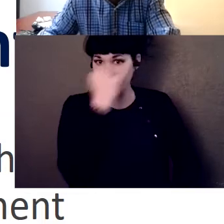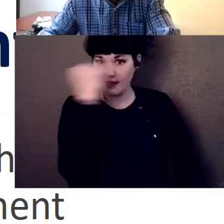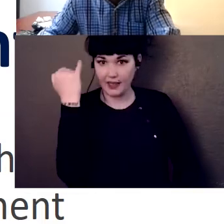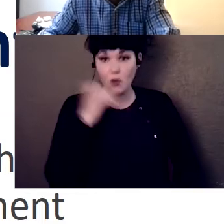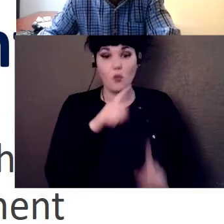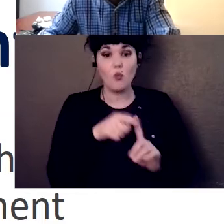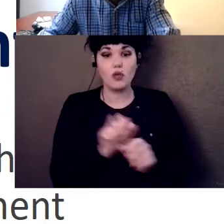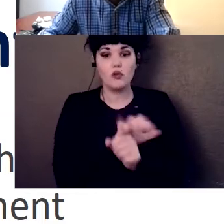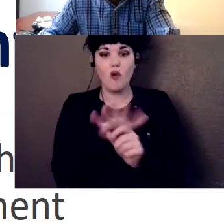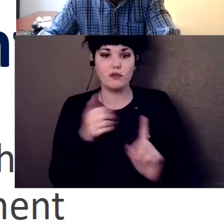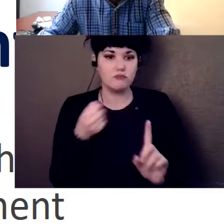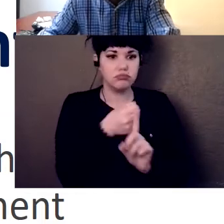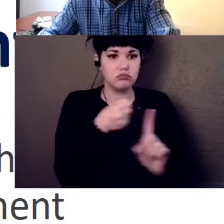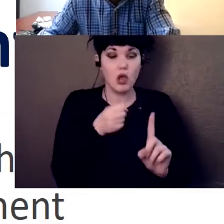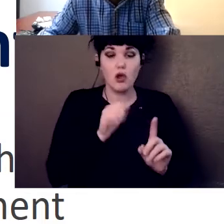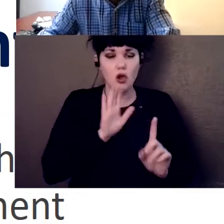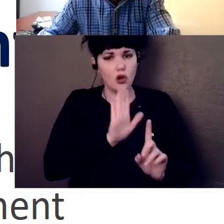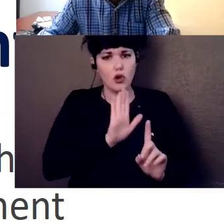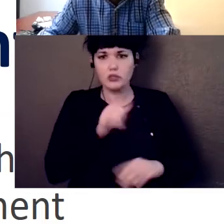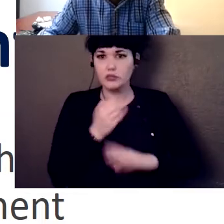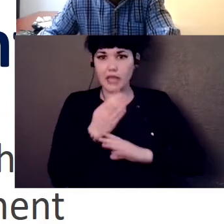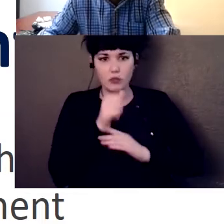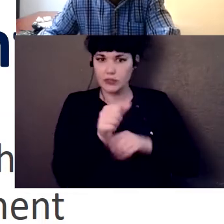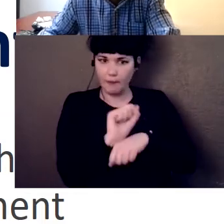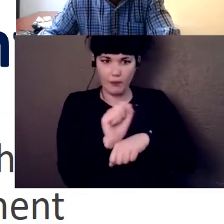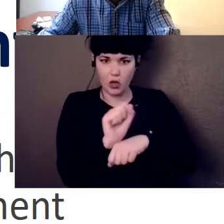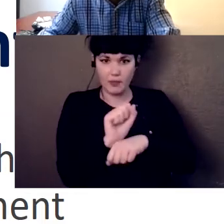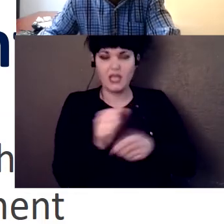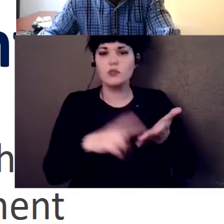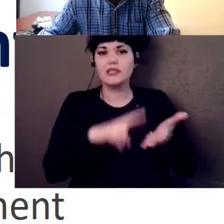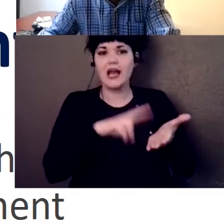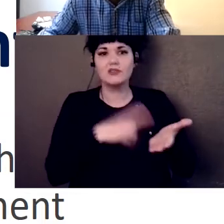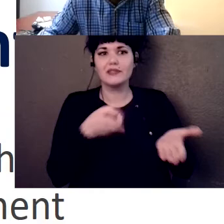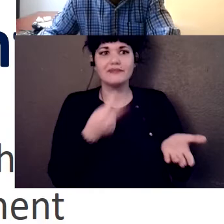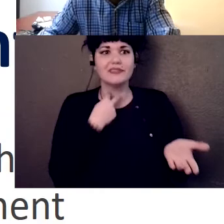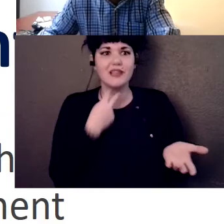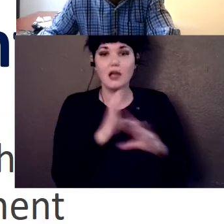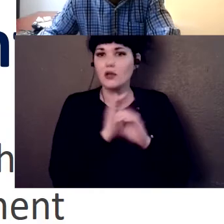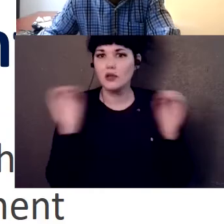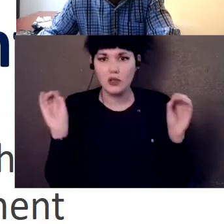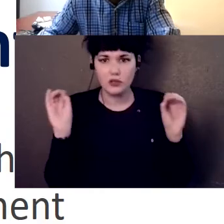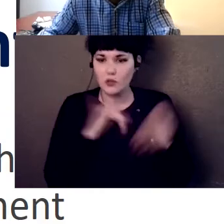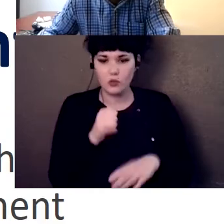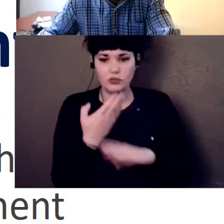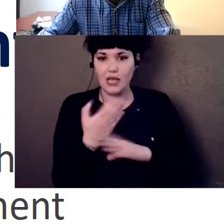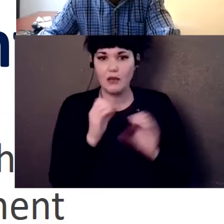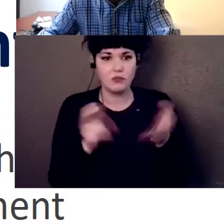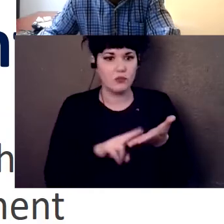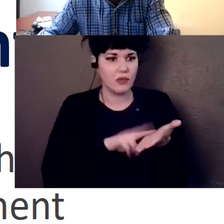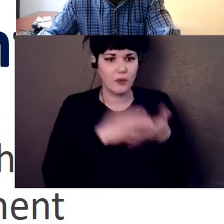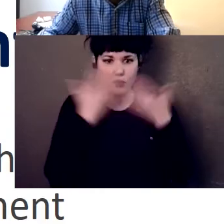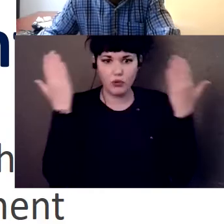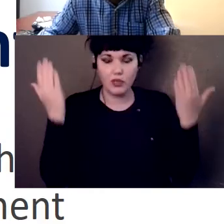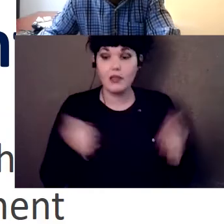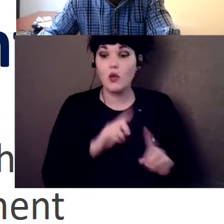Her position was not permanent. It was a contract position and she was left without employment and when the contract ended. Once travel from Italy was